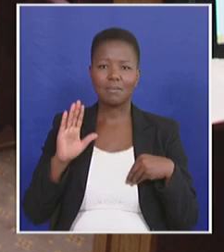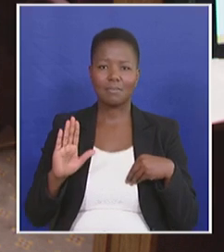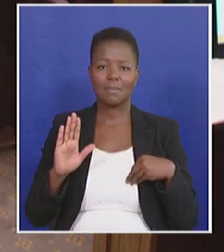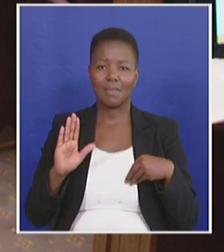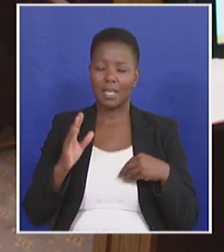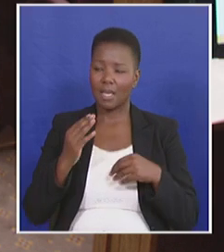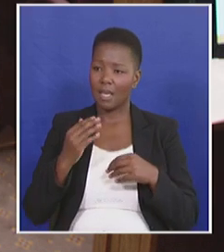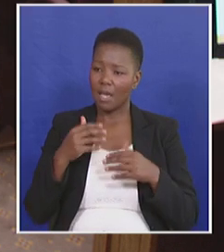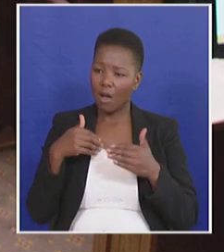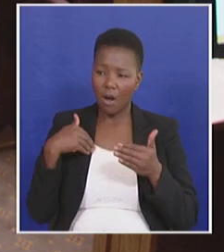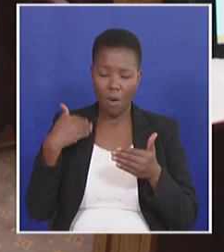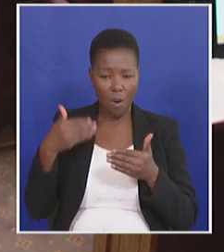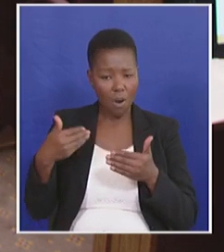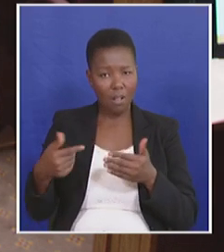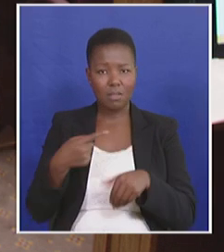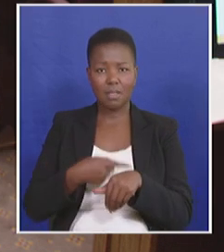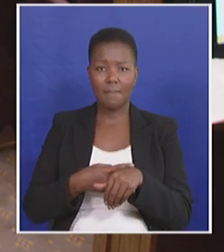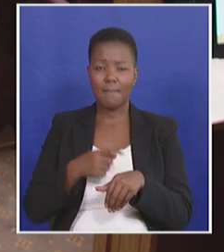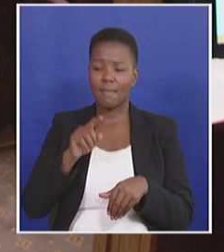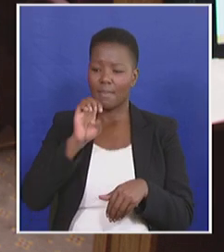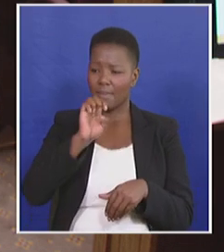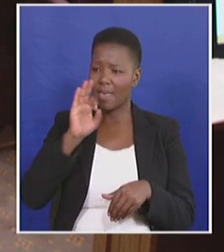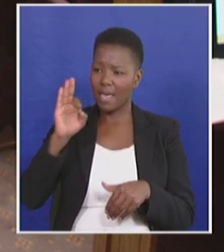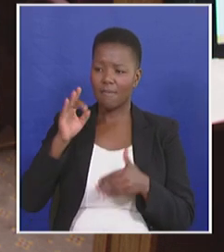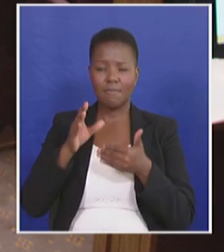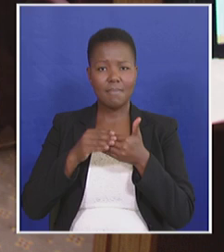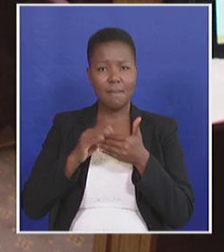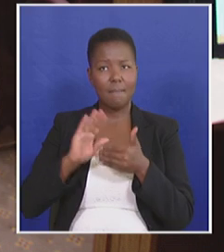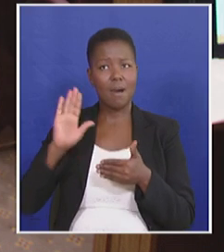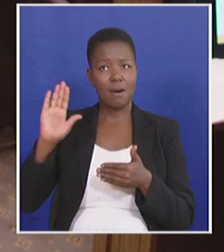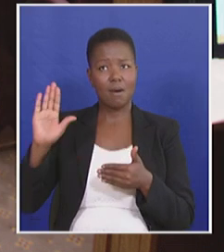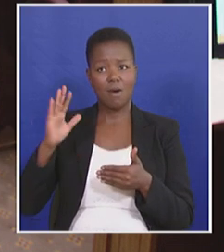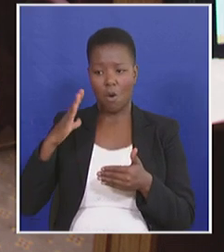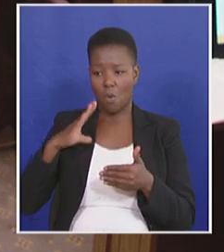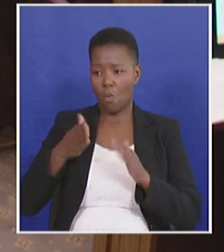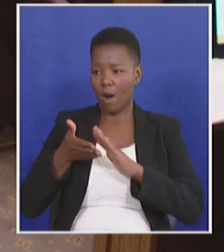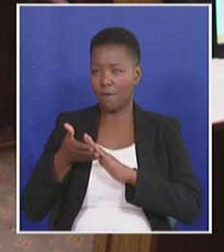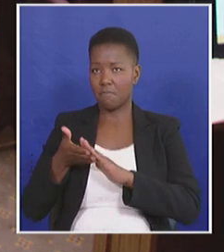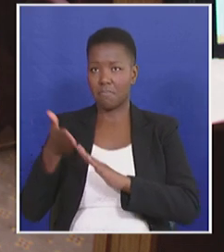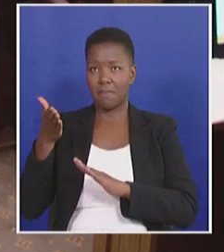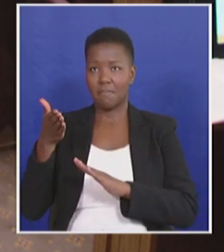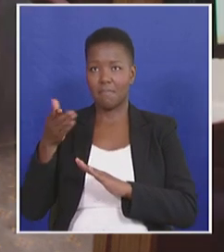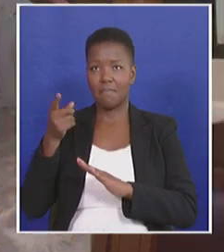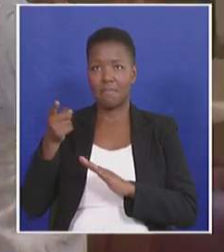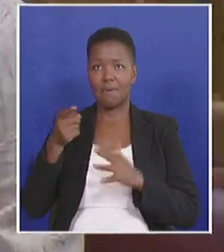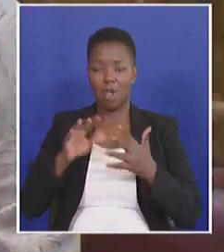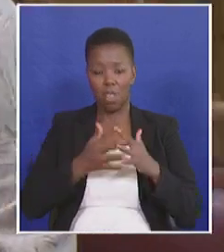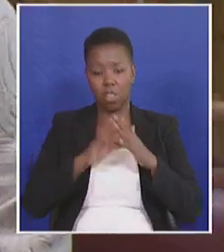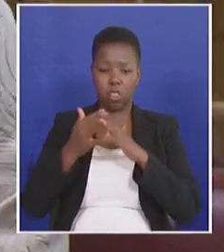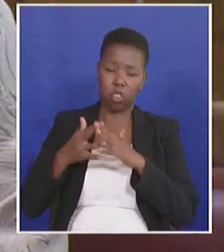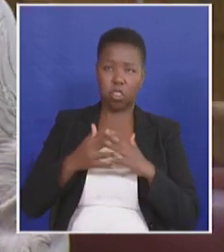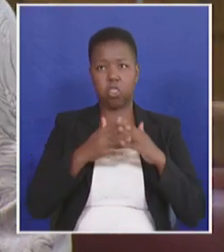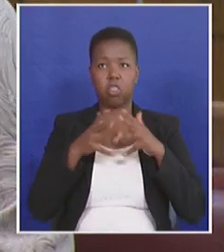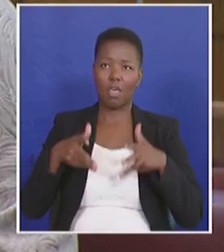time when members of the EFF wants to go, they created drama in this house. As you can